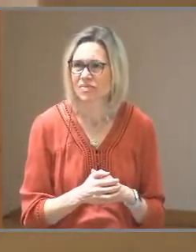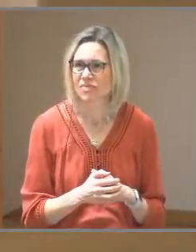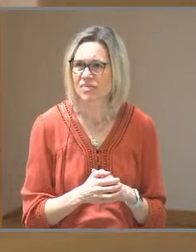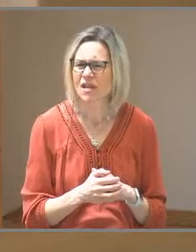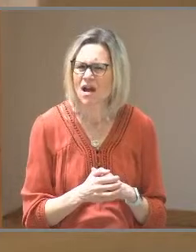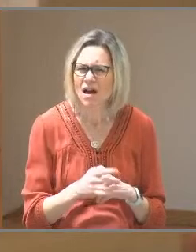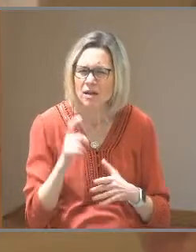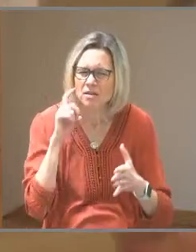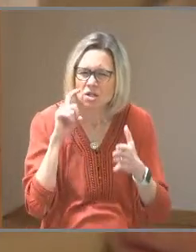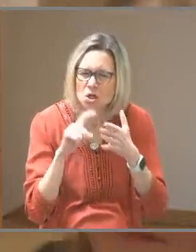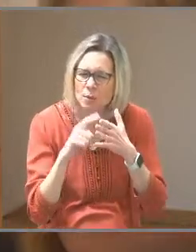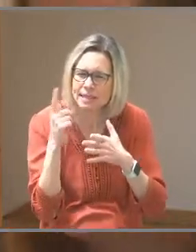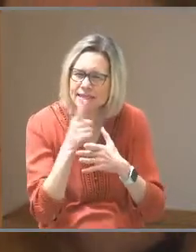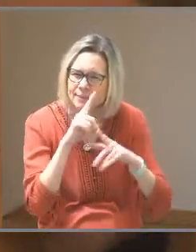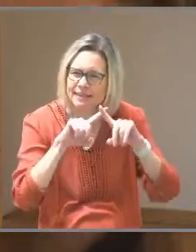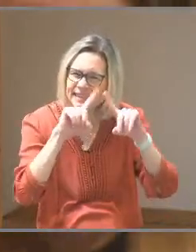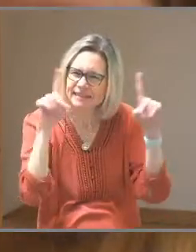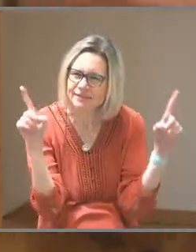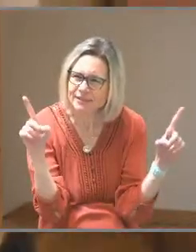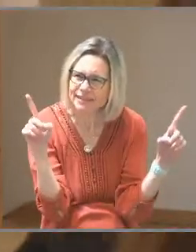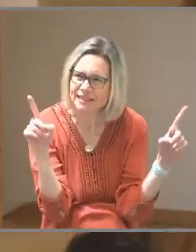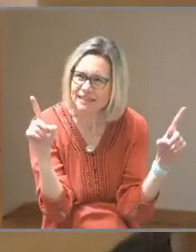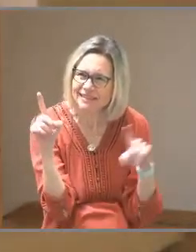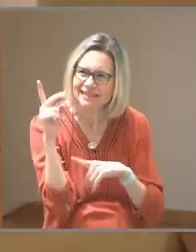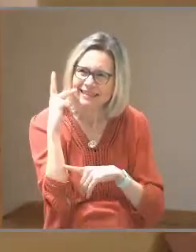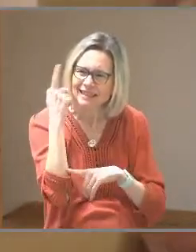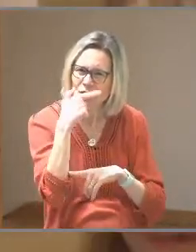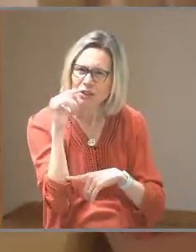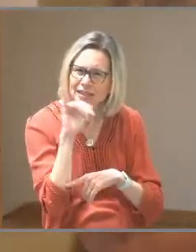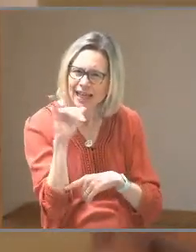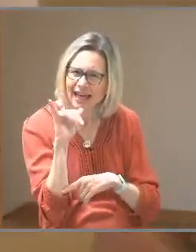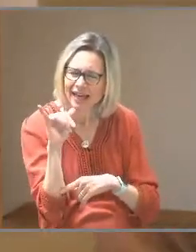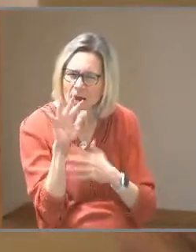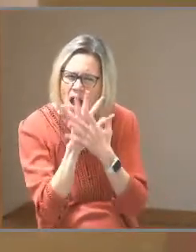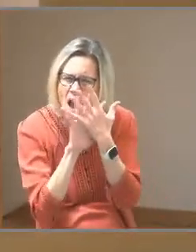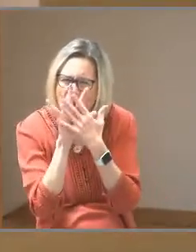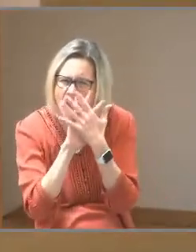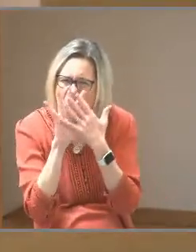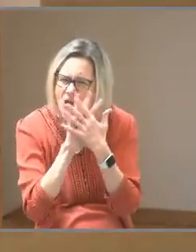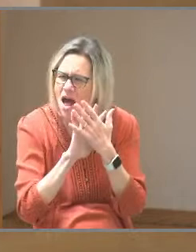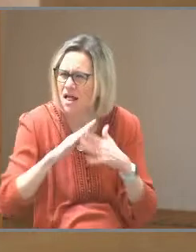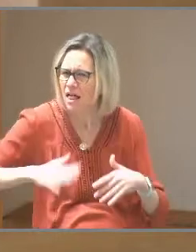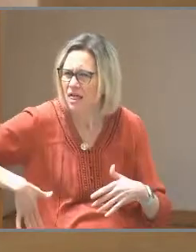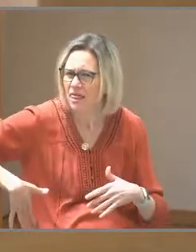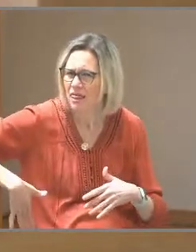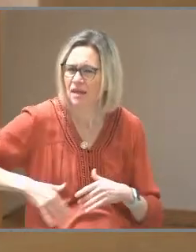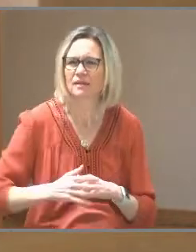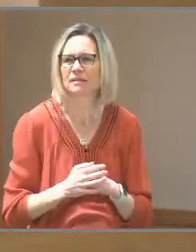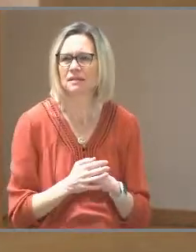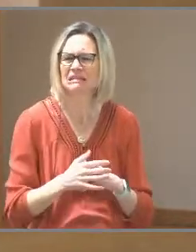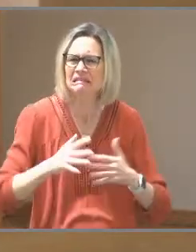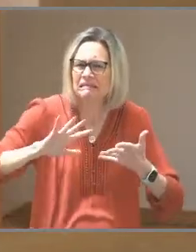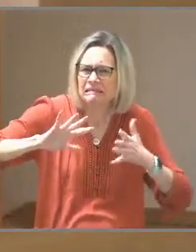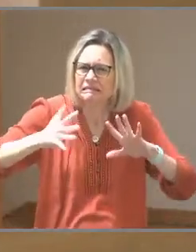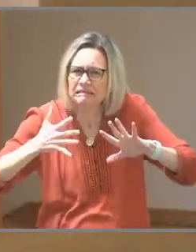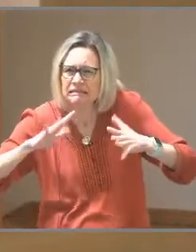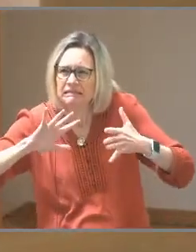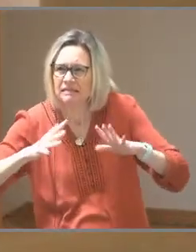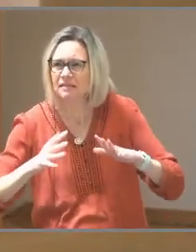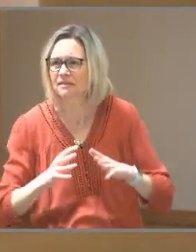see something different. Can you start seeing what that looks like? No. Not yet? Kind of. It reminds